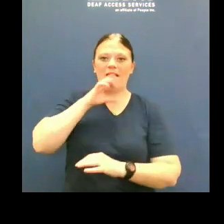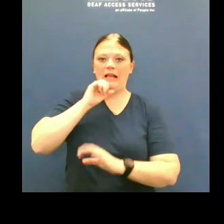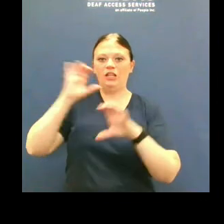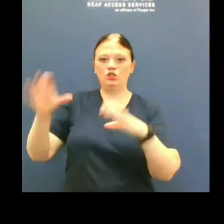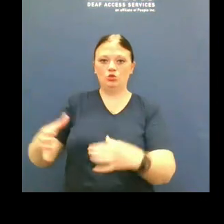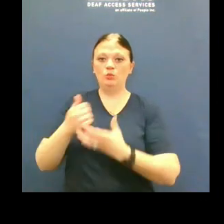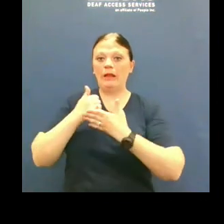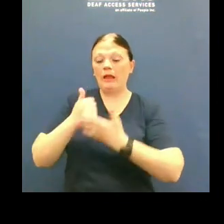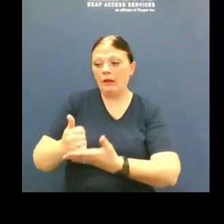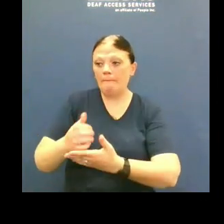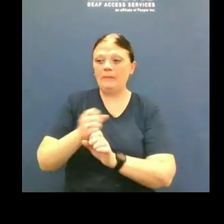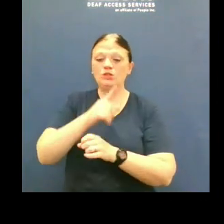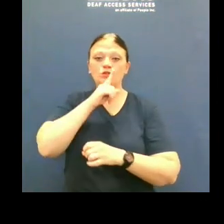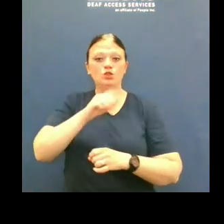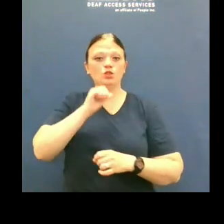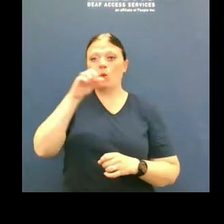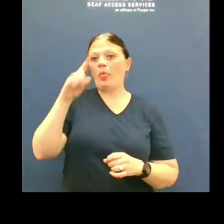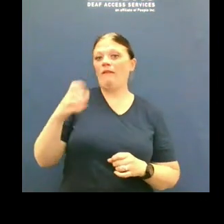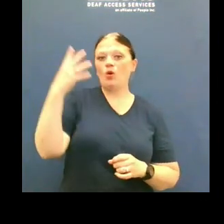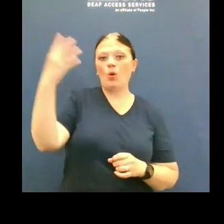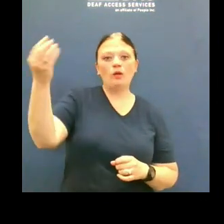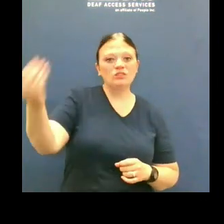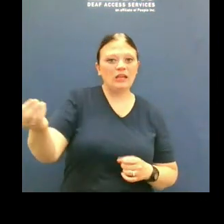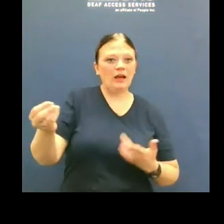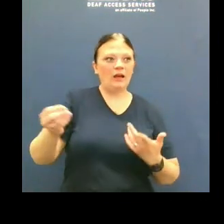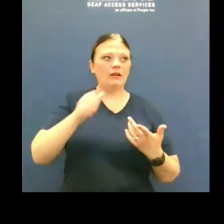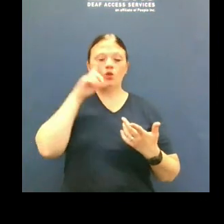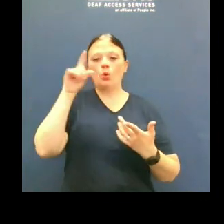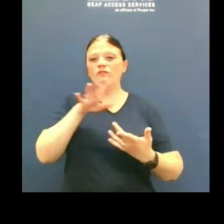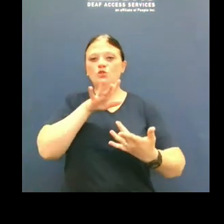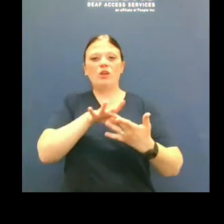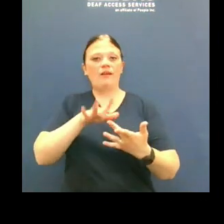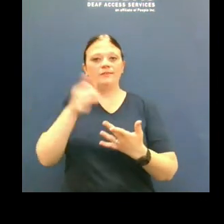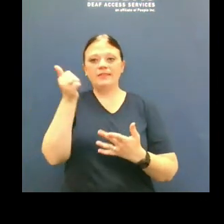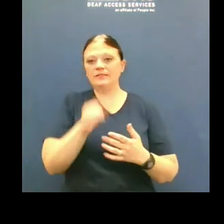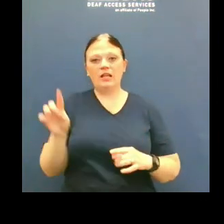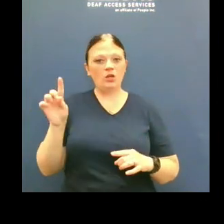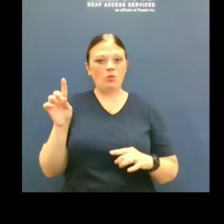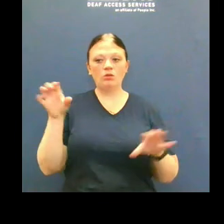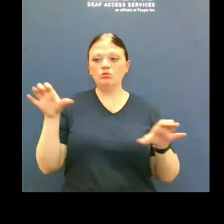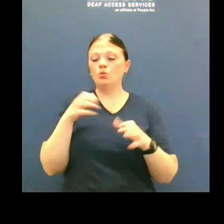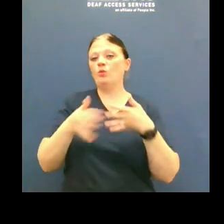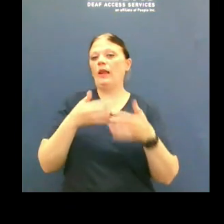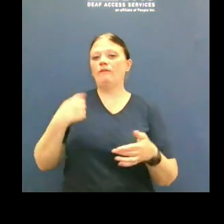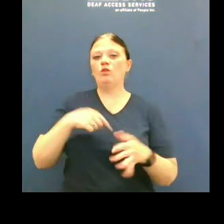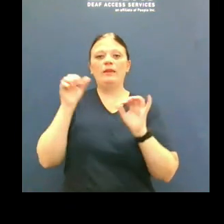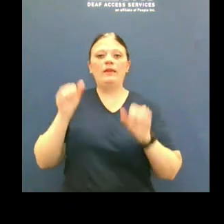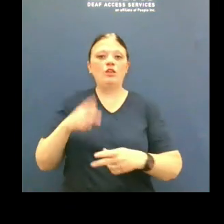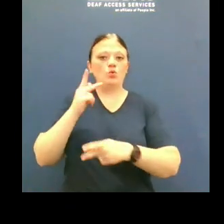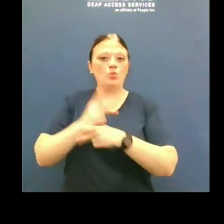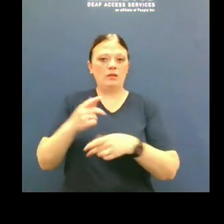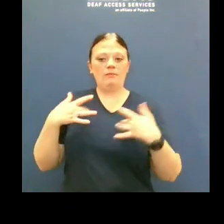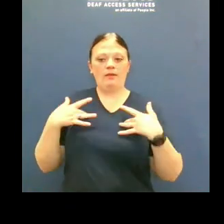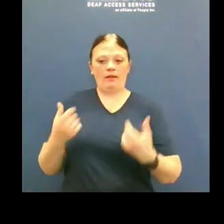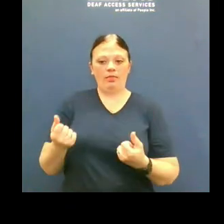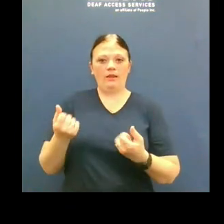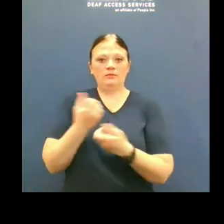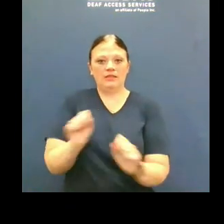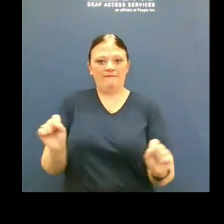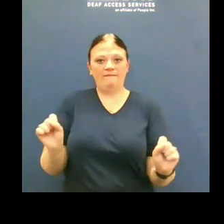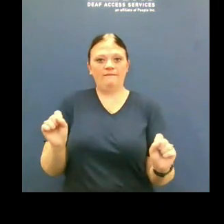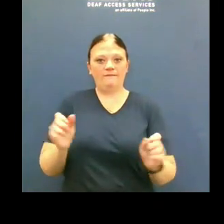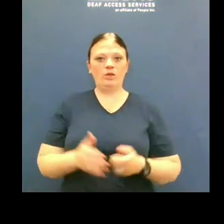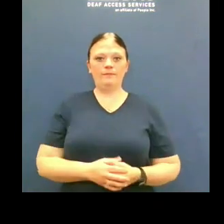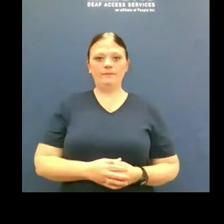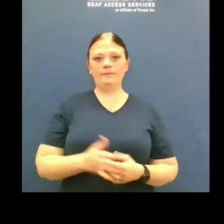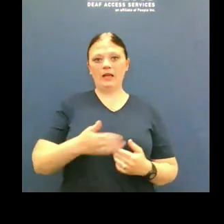helping them out, making sure they don't have to go outside, don't have to get in contact with anybody, and doing whatever we can to keep them healthy and safe.